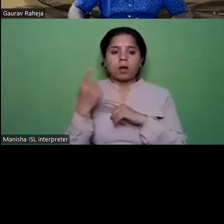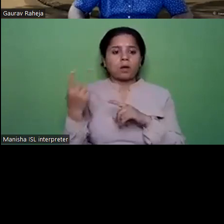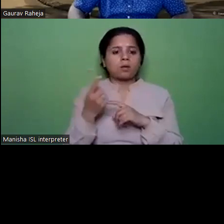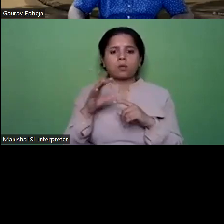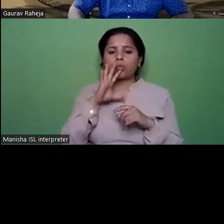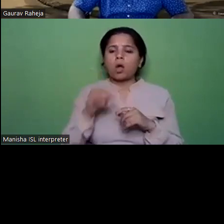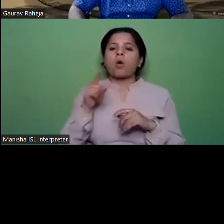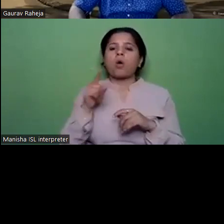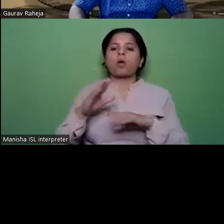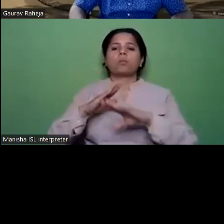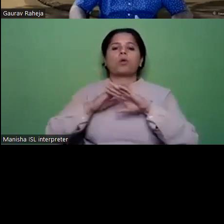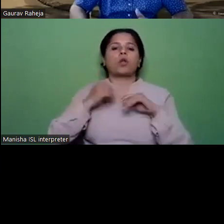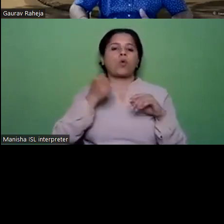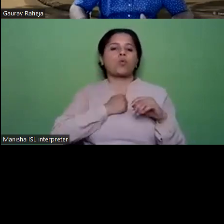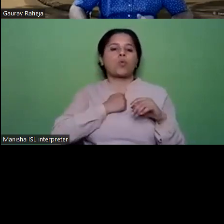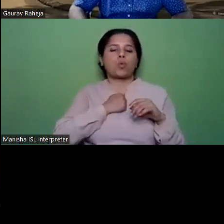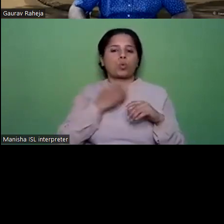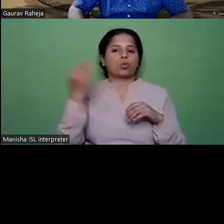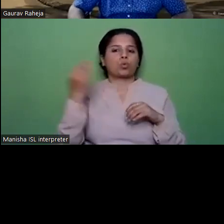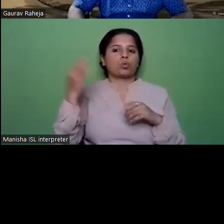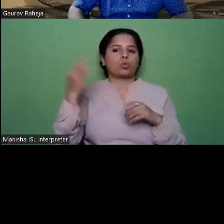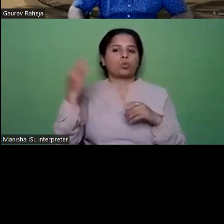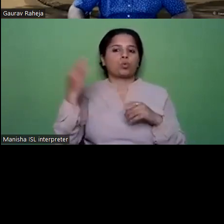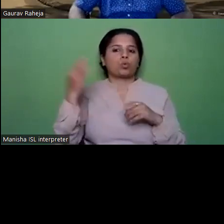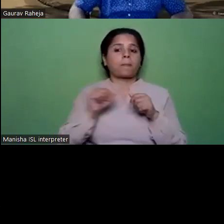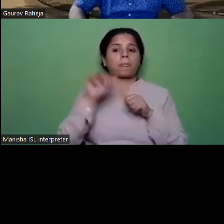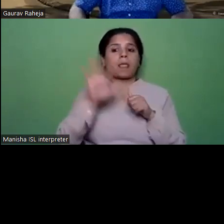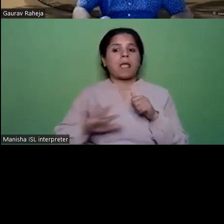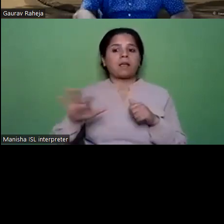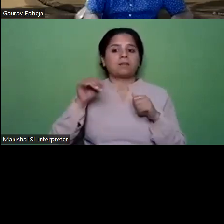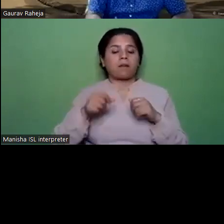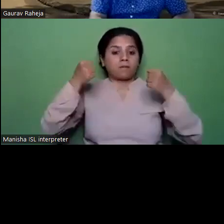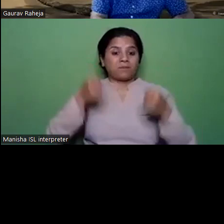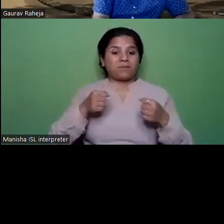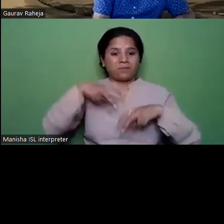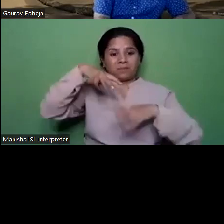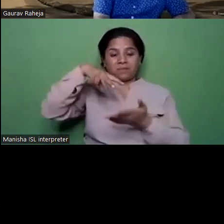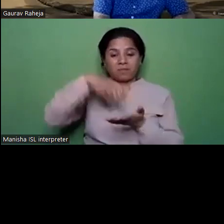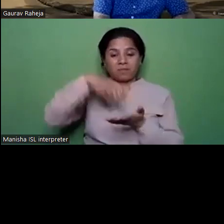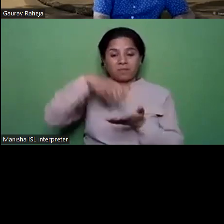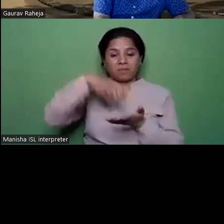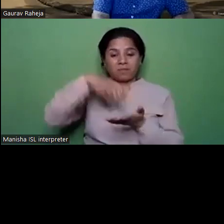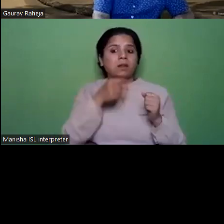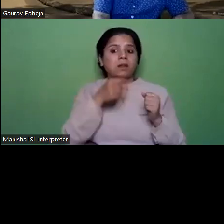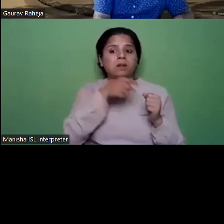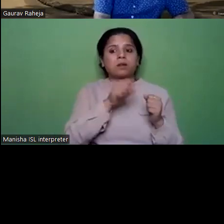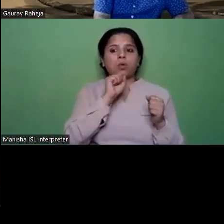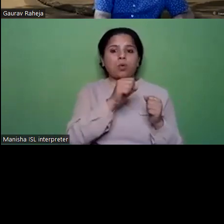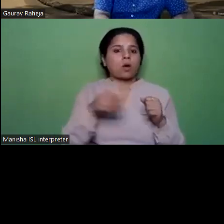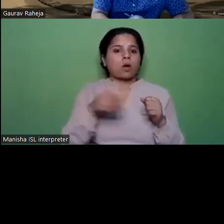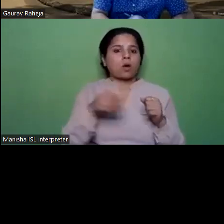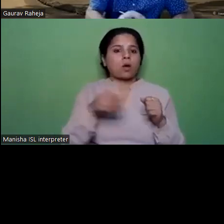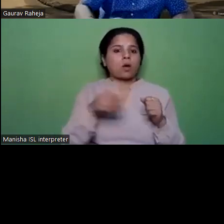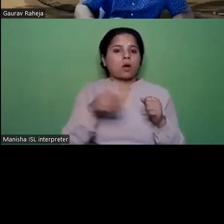protecting your own. So they also have the Asian squat WCs, and they made that accessible by putting more grab rails around it,